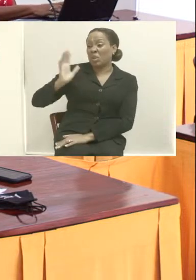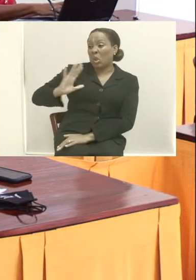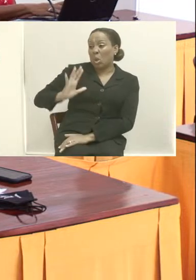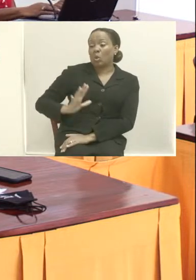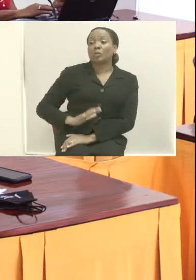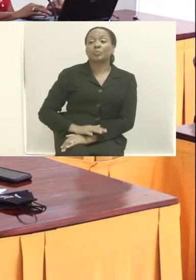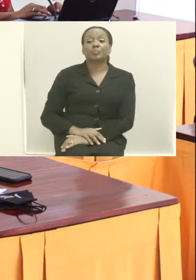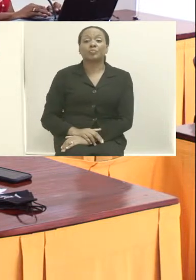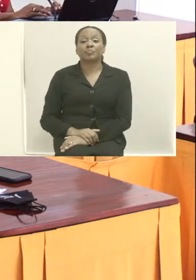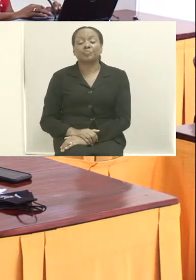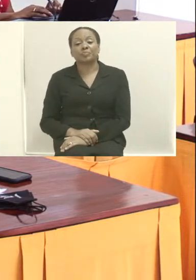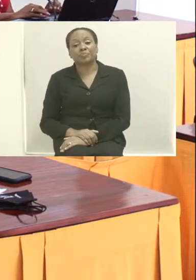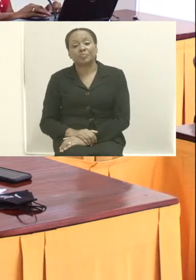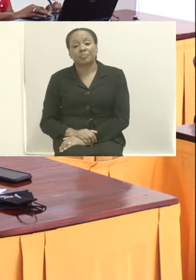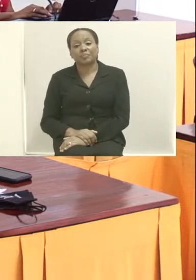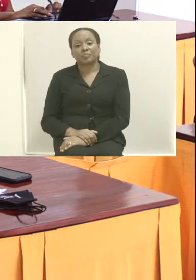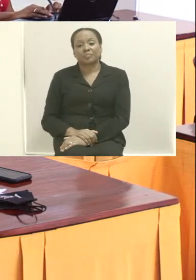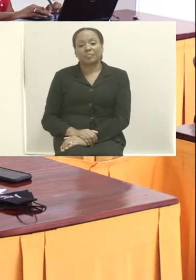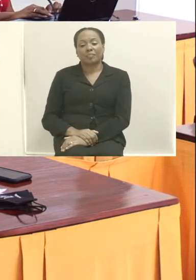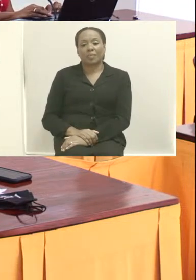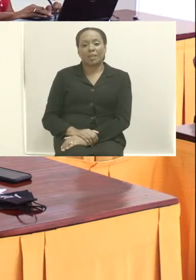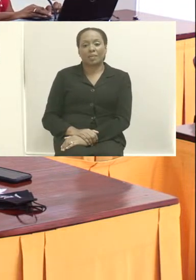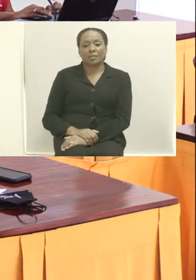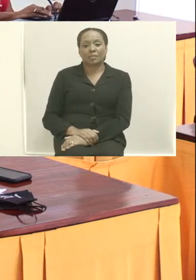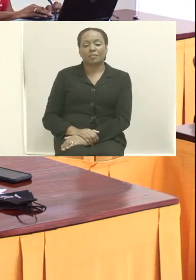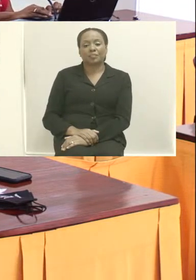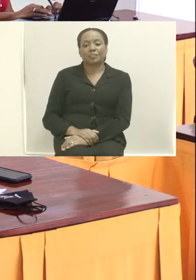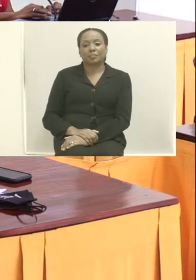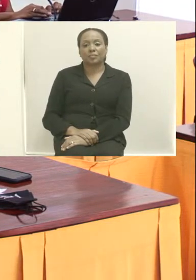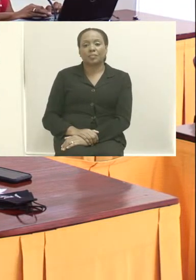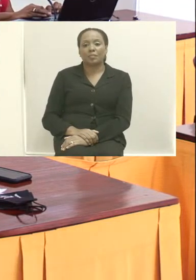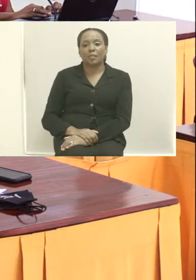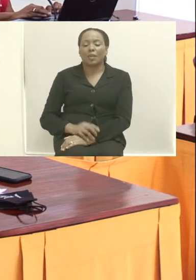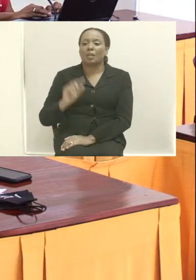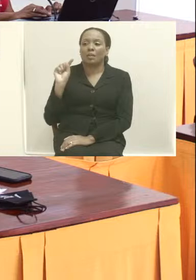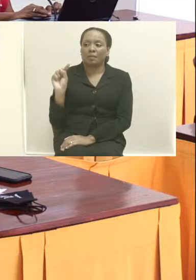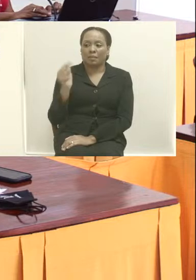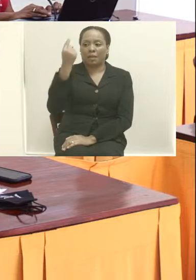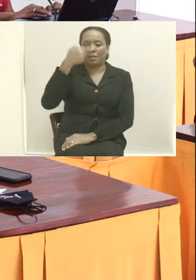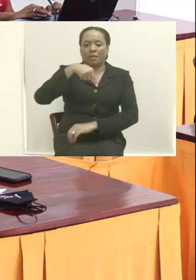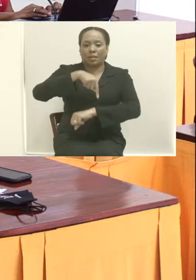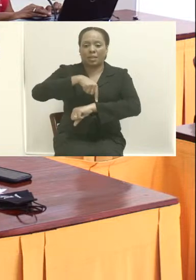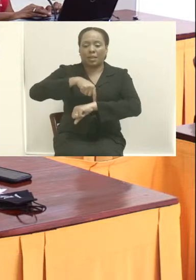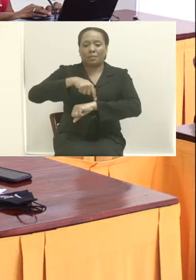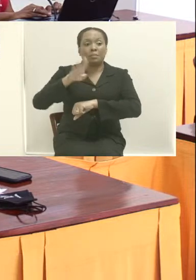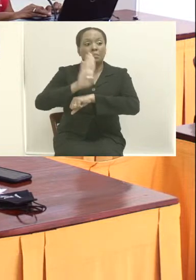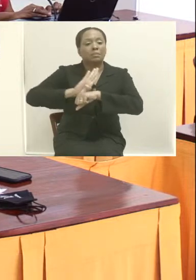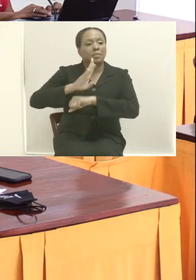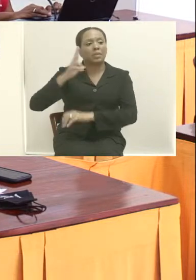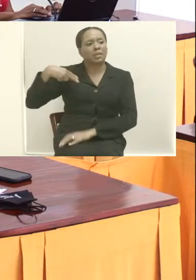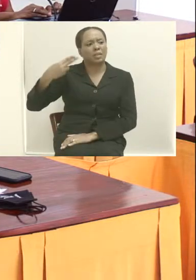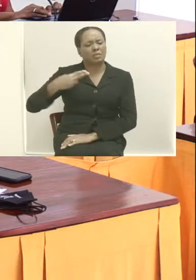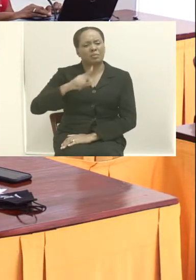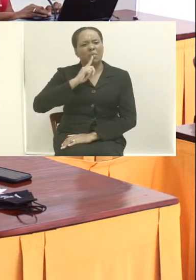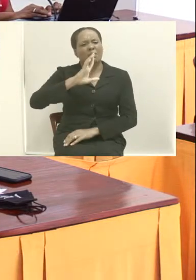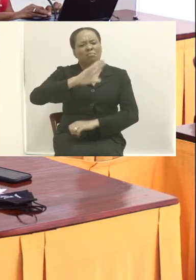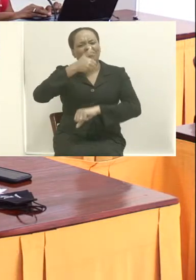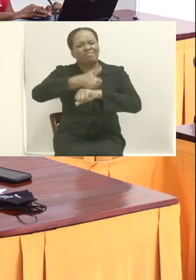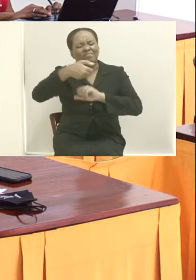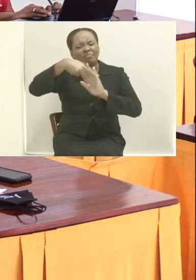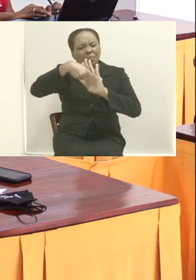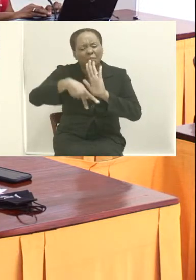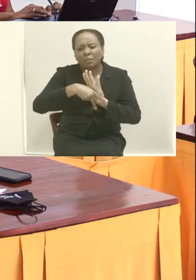it would mark the first time, ma'am, that in the history of this country that there has been a policy and departmental